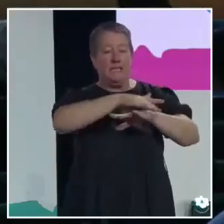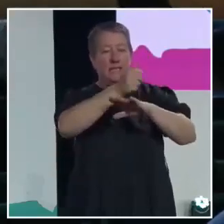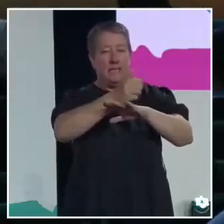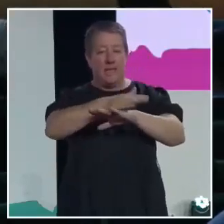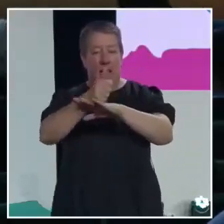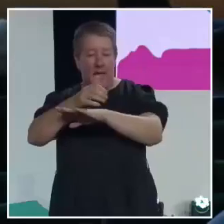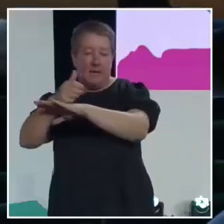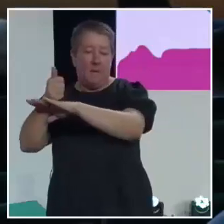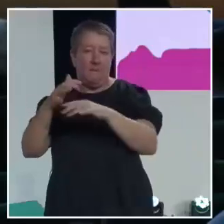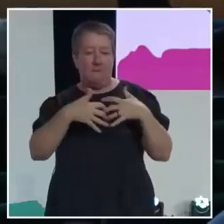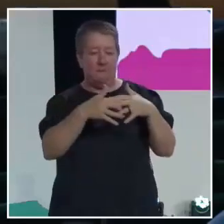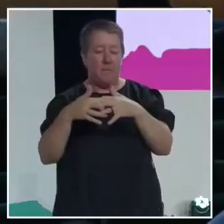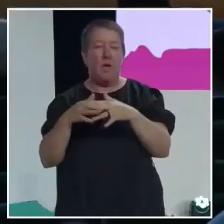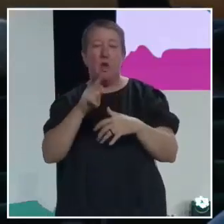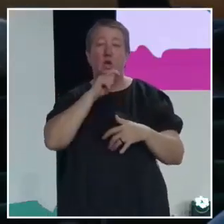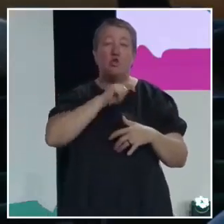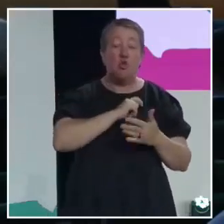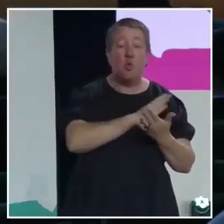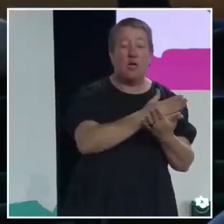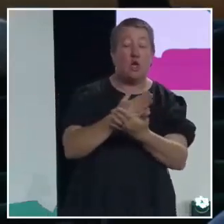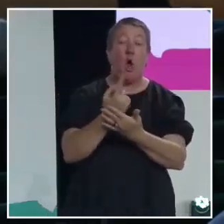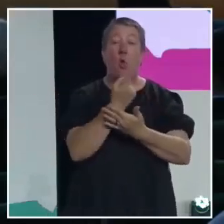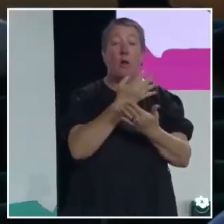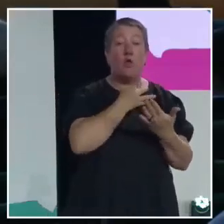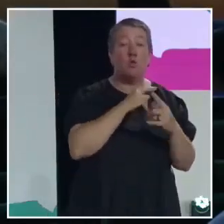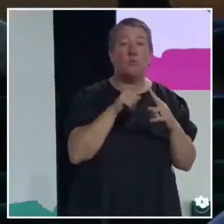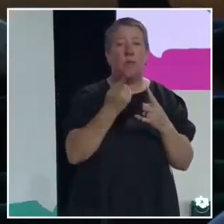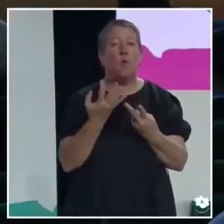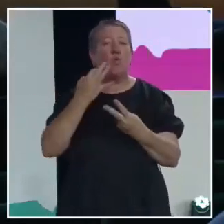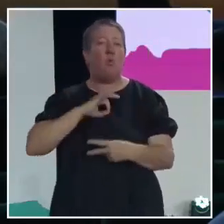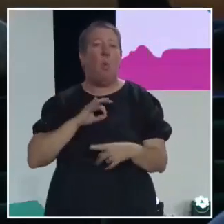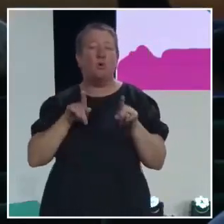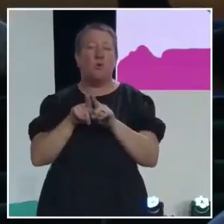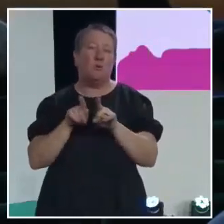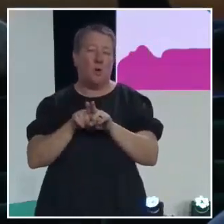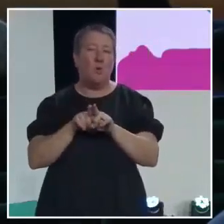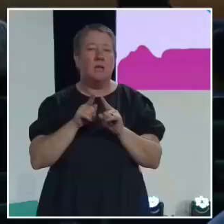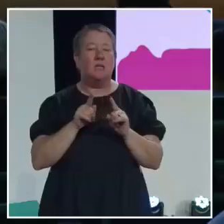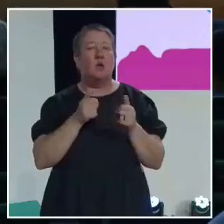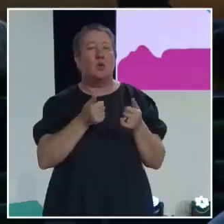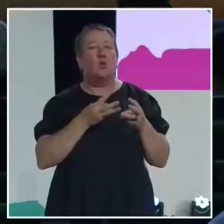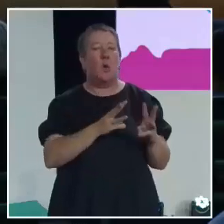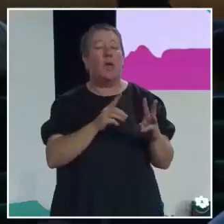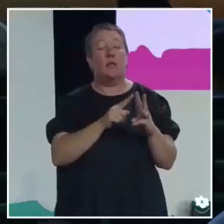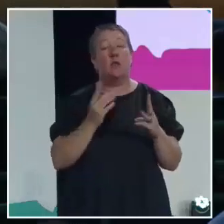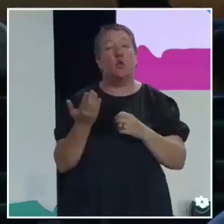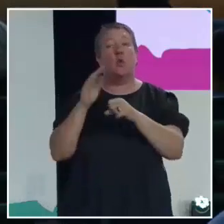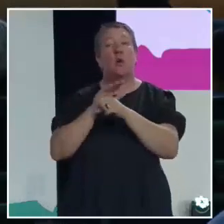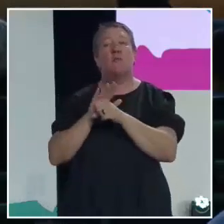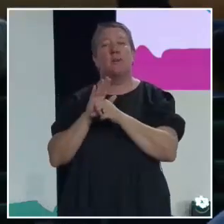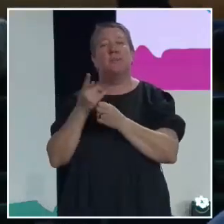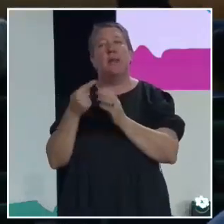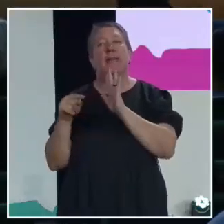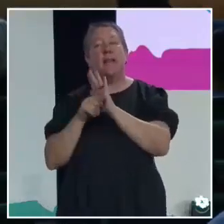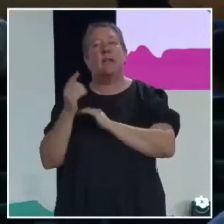truly share in not just the risks but the rewards is the way to do that, that you're not just kind of covering the downside, but getting a serious